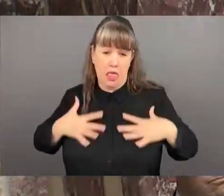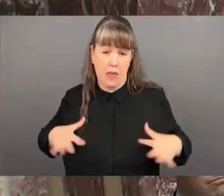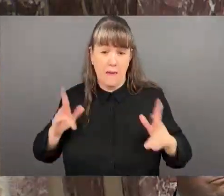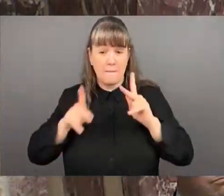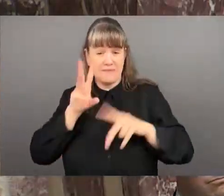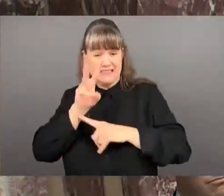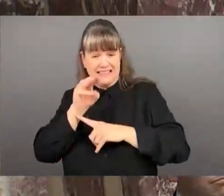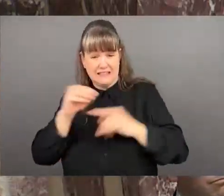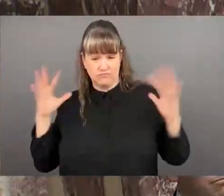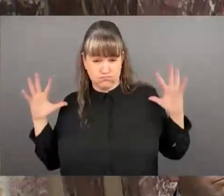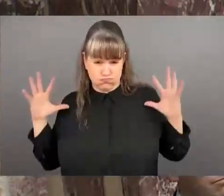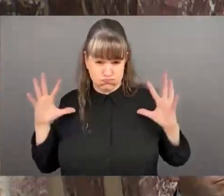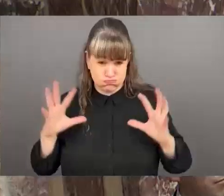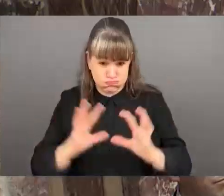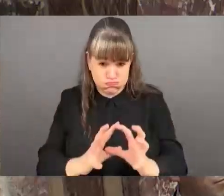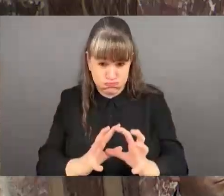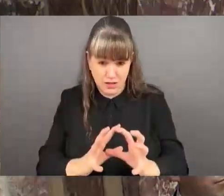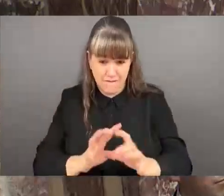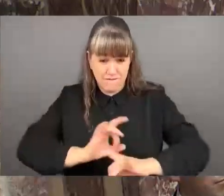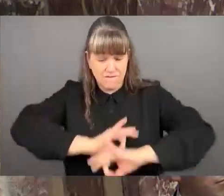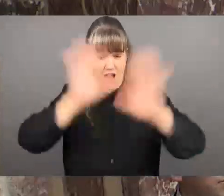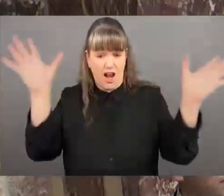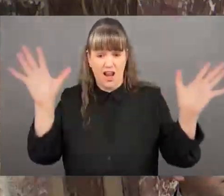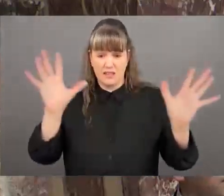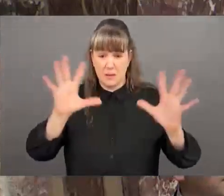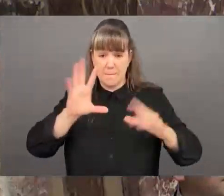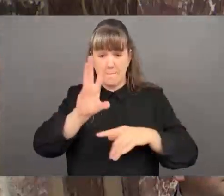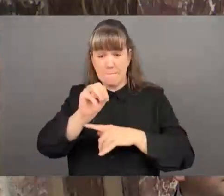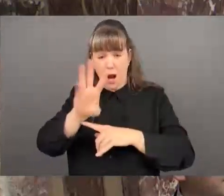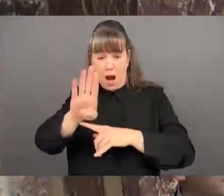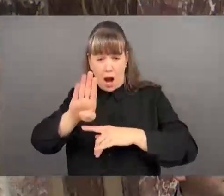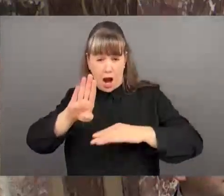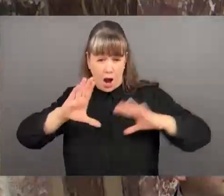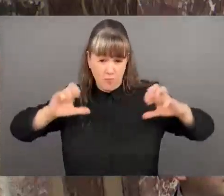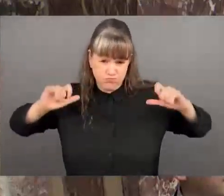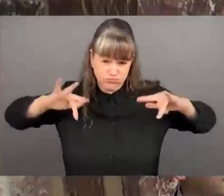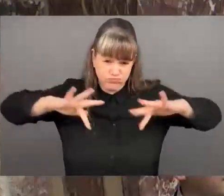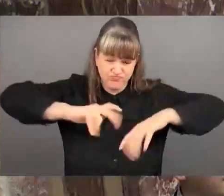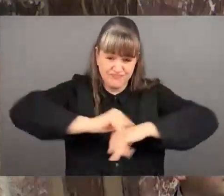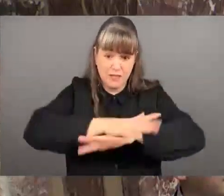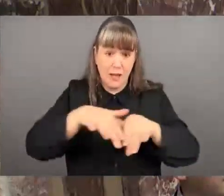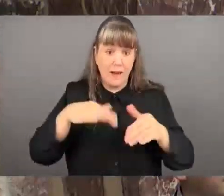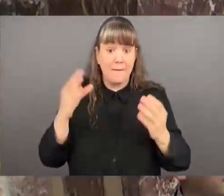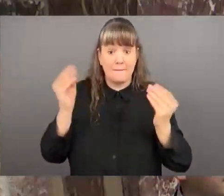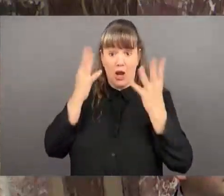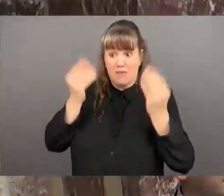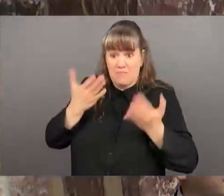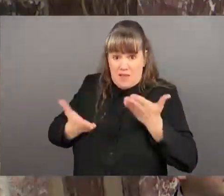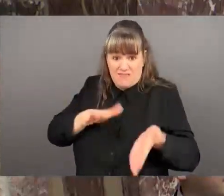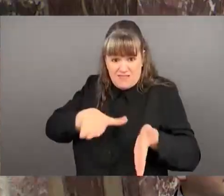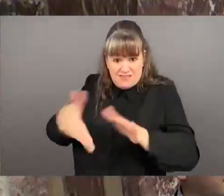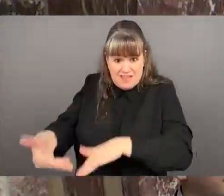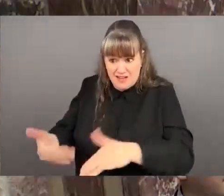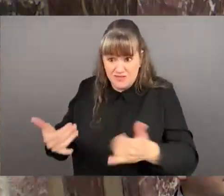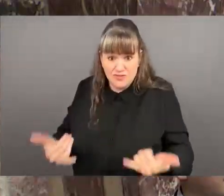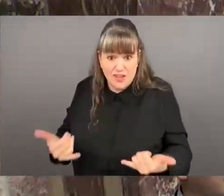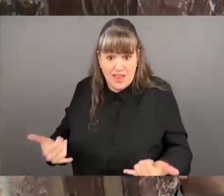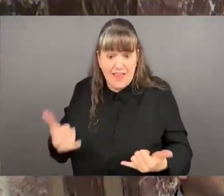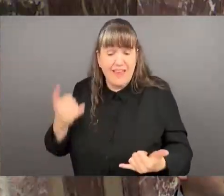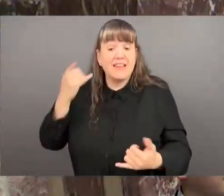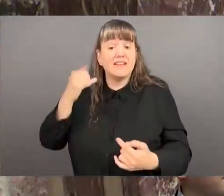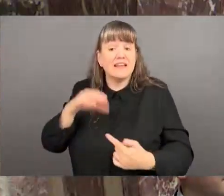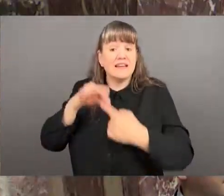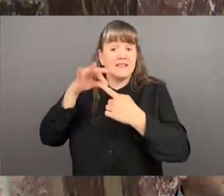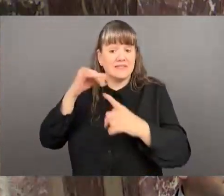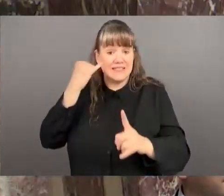mob. That paramedic might very well be dead today if a Victoria firefighter hadn't